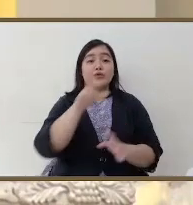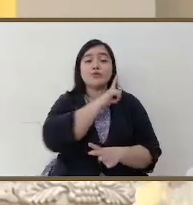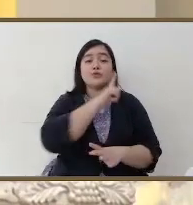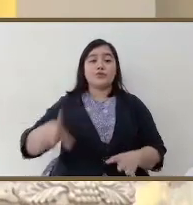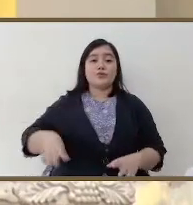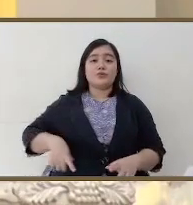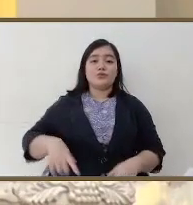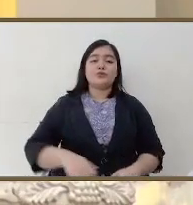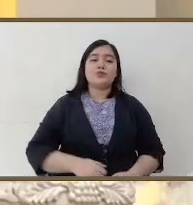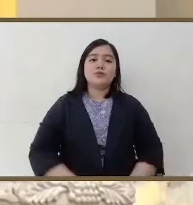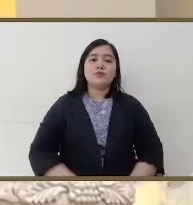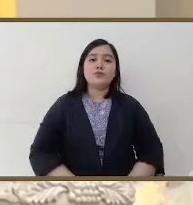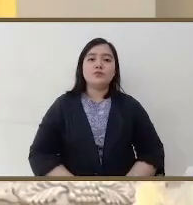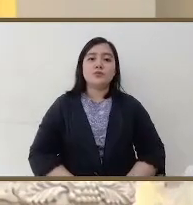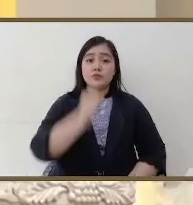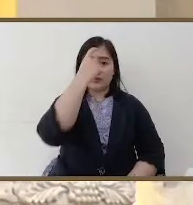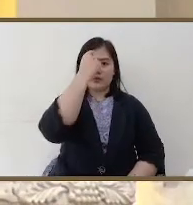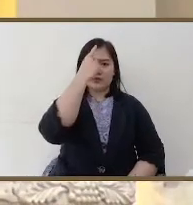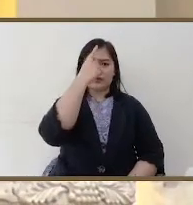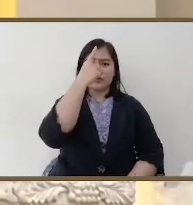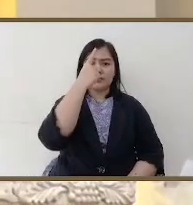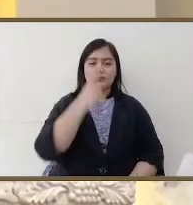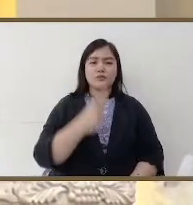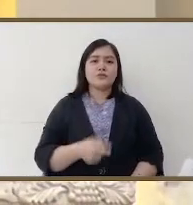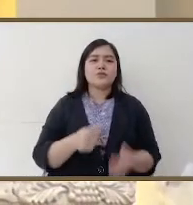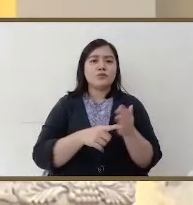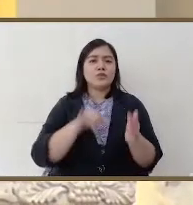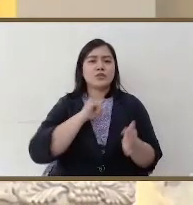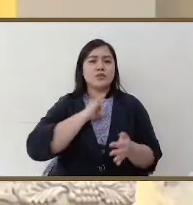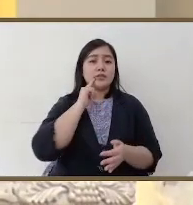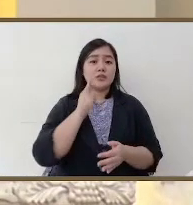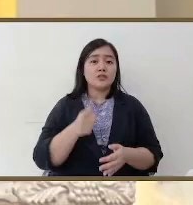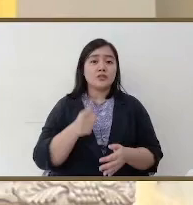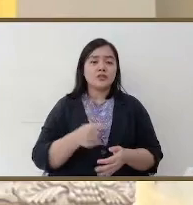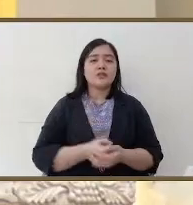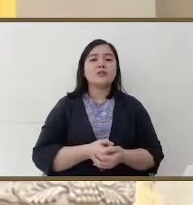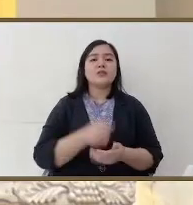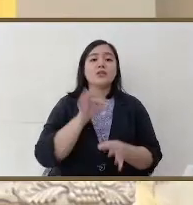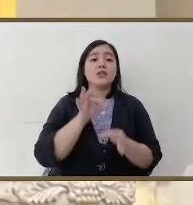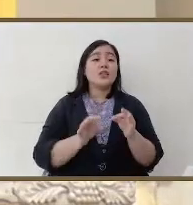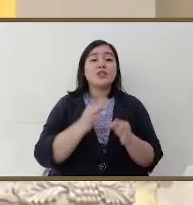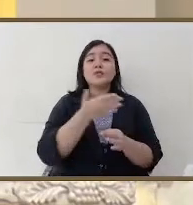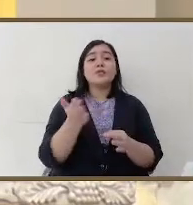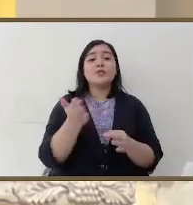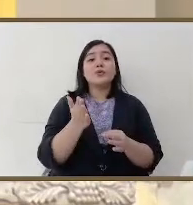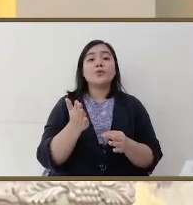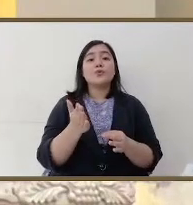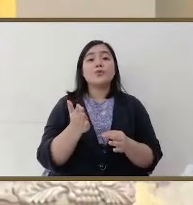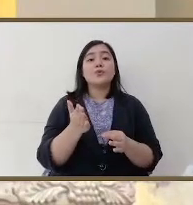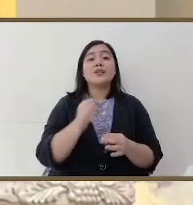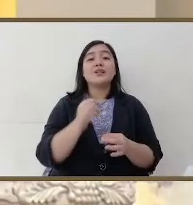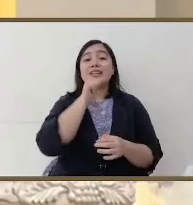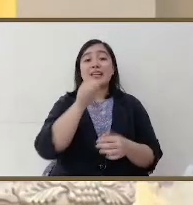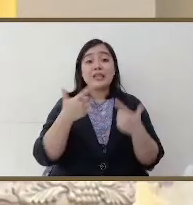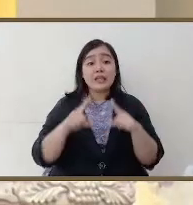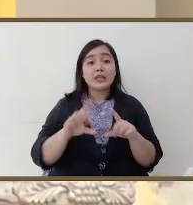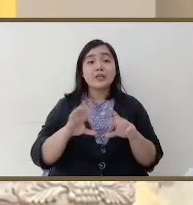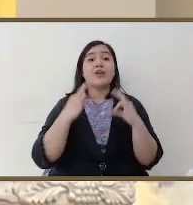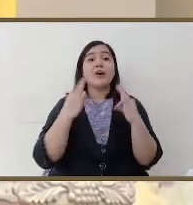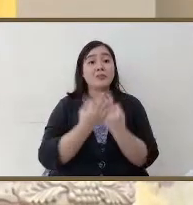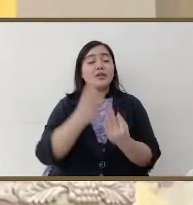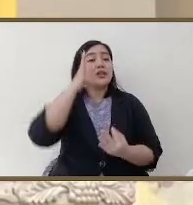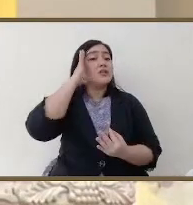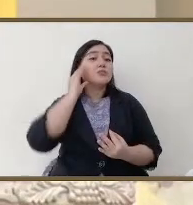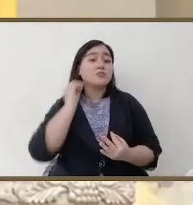Now, do you understand what I'm giving you right now? If you don't have God, if you will not give God, if you will not give your family the